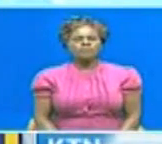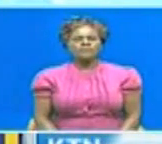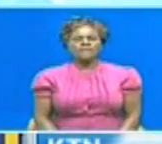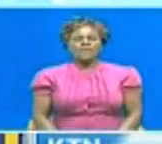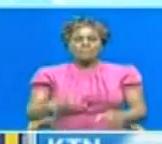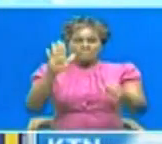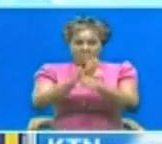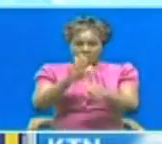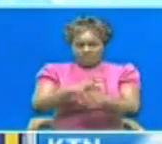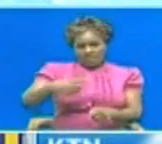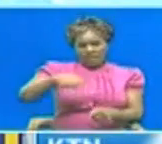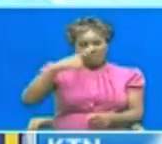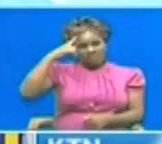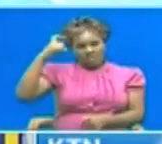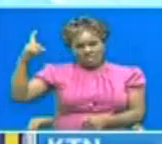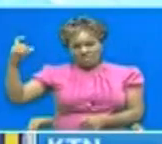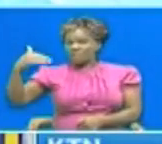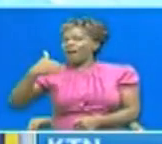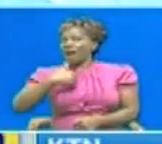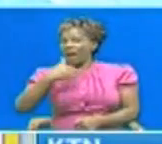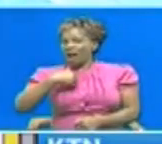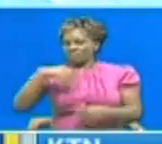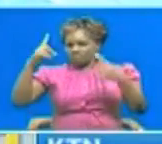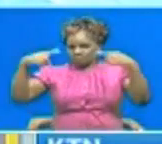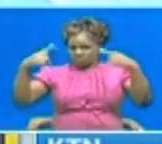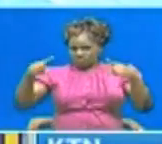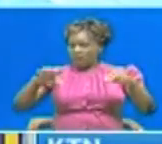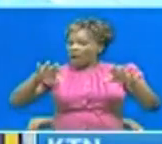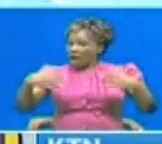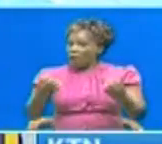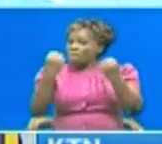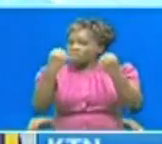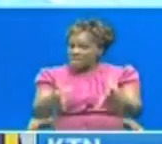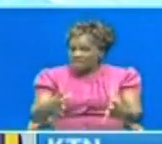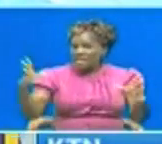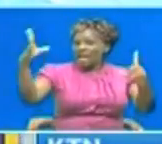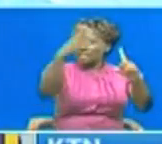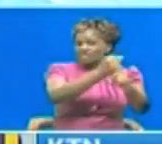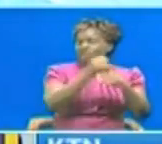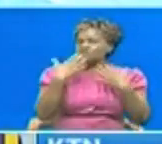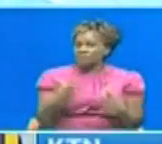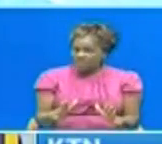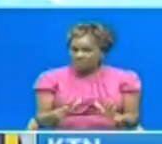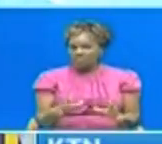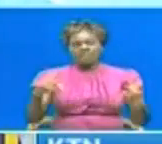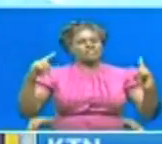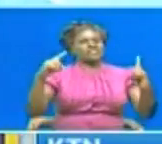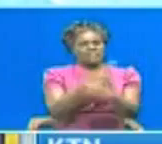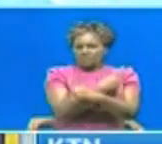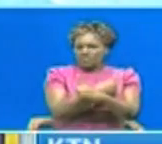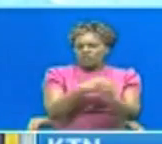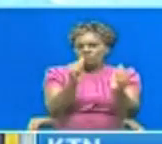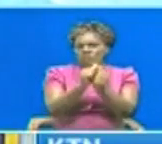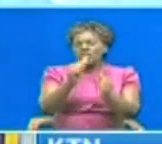Well, many of us have dreams of making something of ourselves. How many people actually pursue that dream to its fruition is a different matter